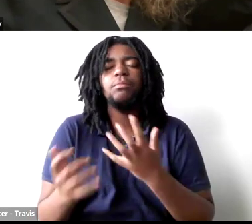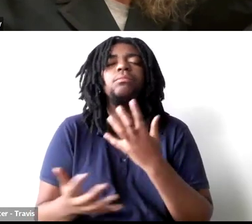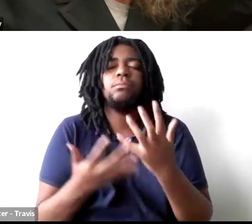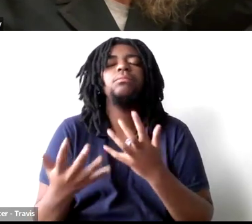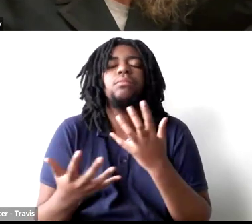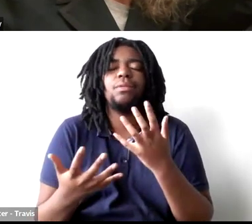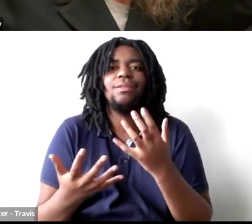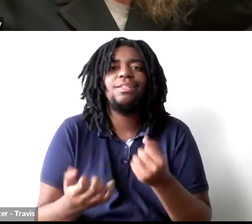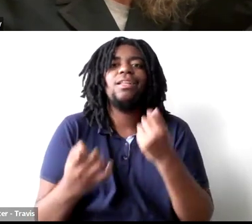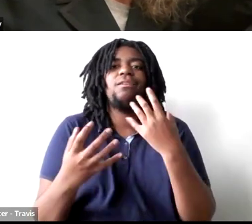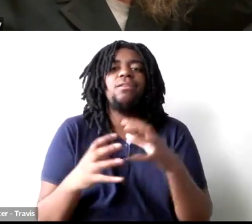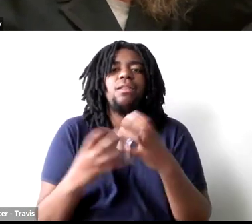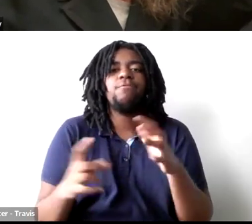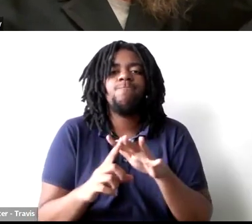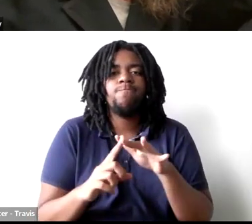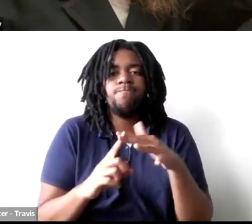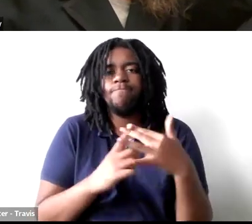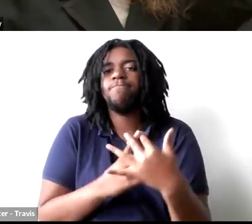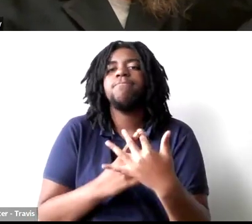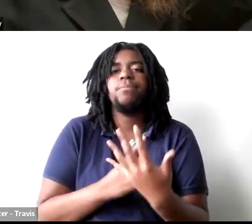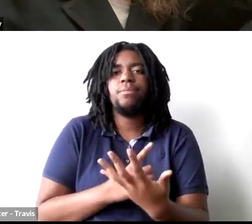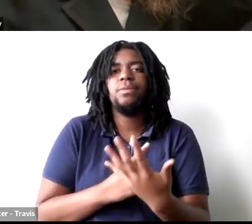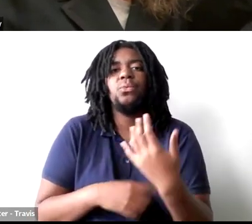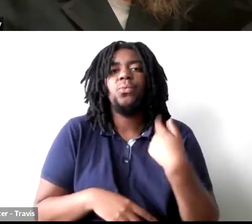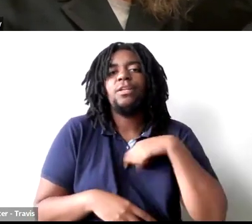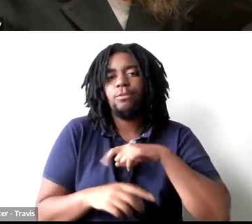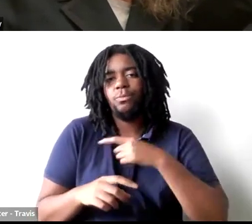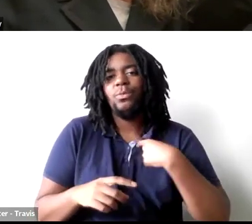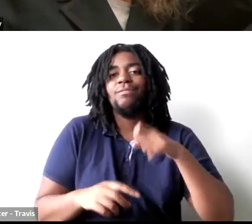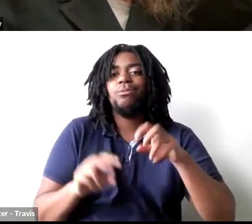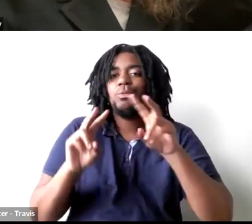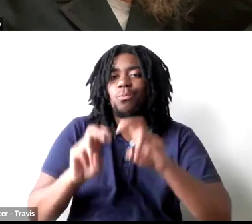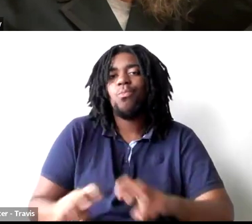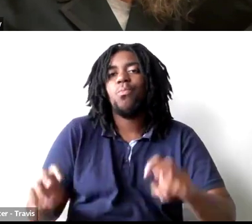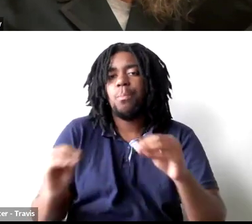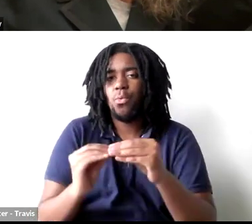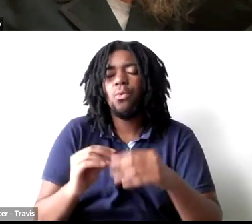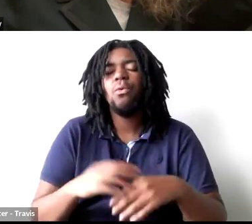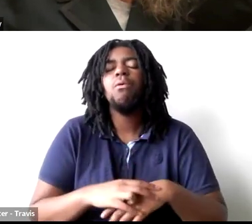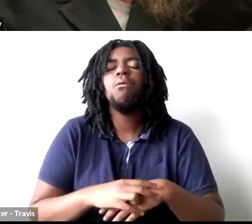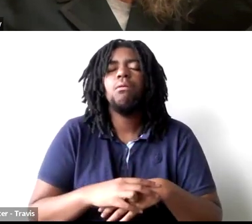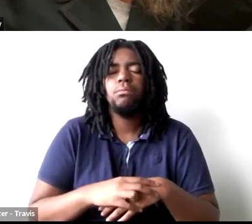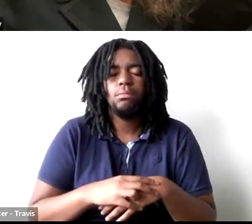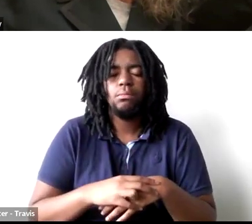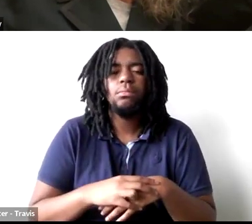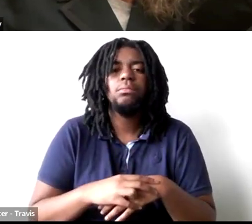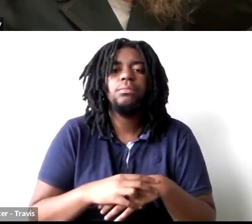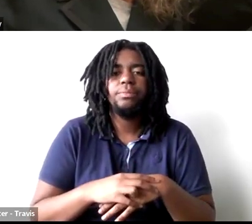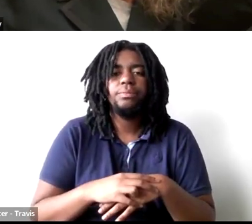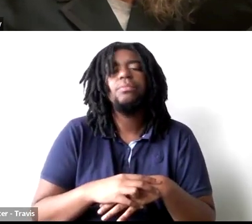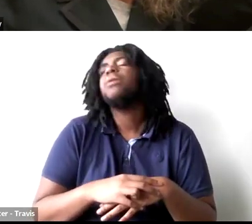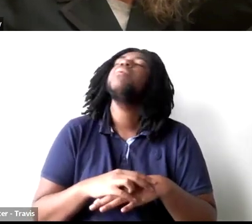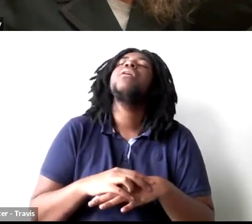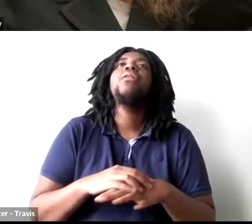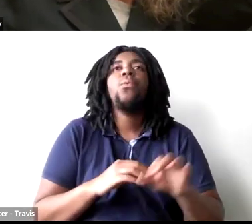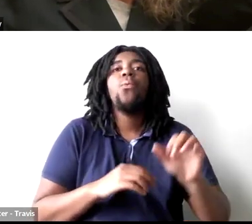whole life there that is unexplored, and we have these references, but I think we can't take those references and